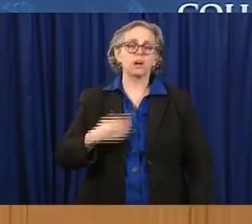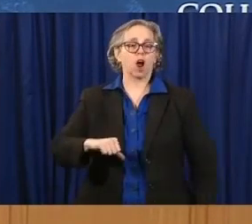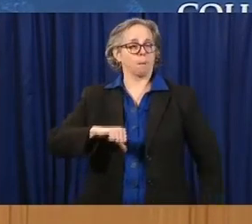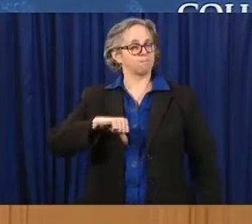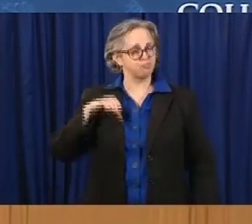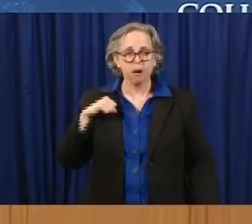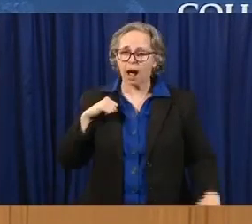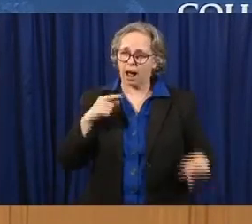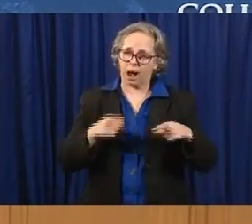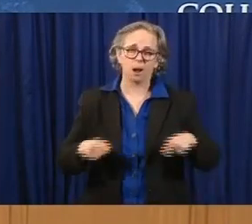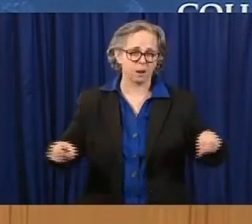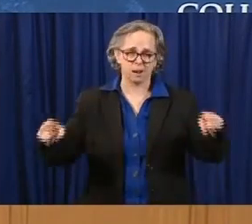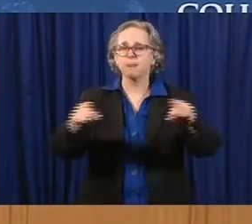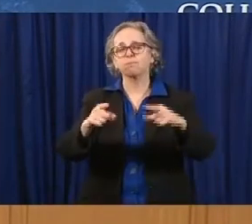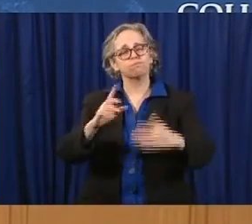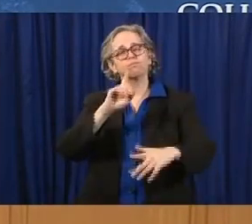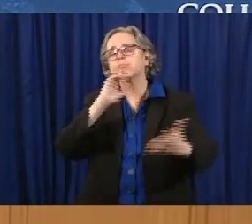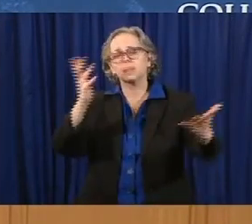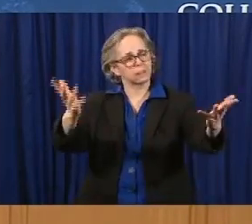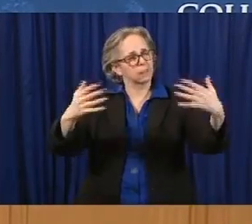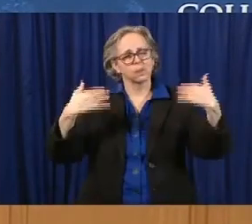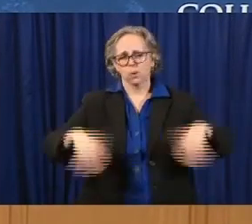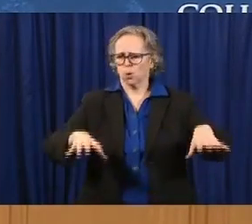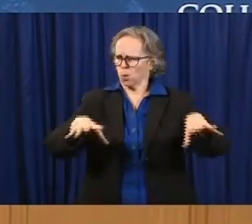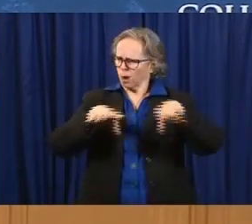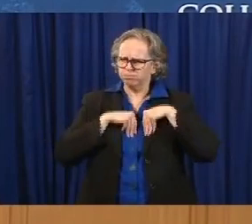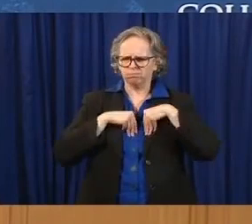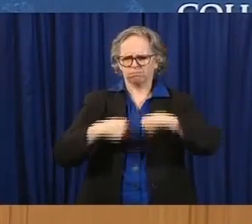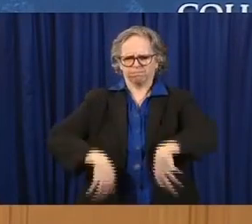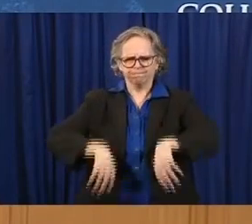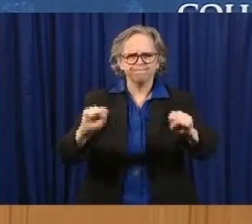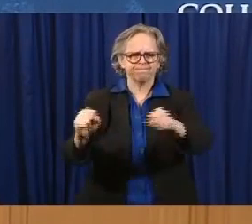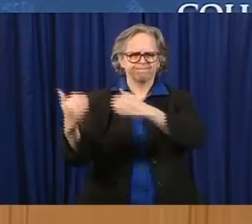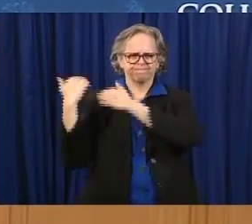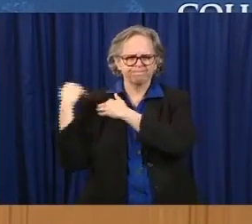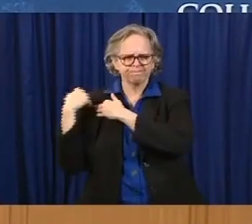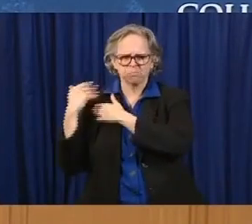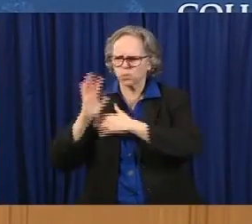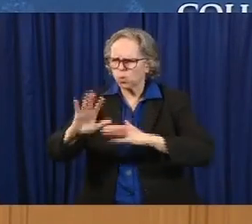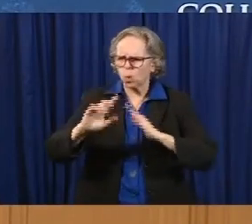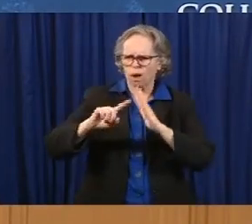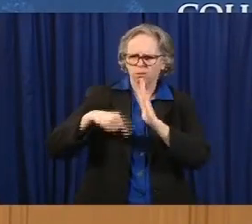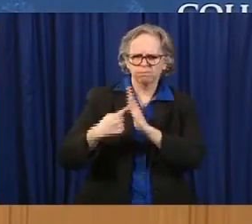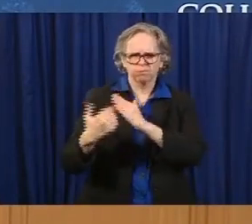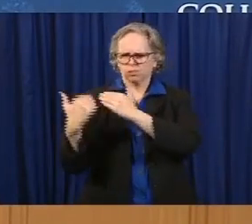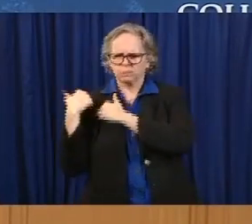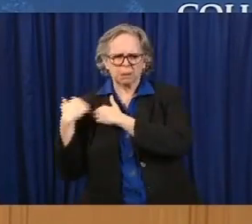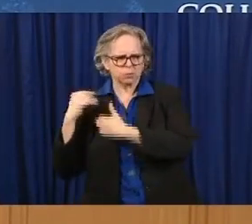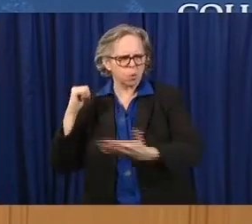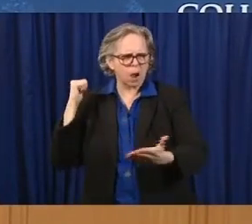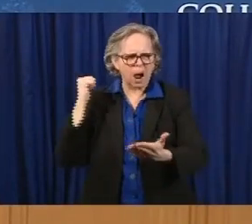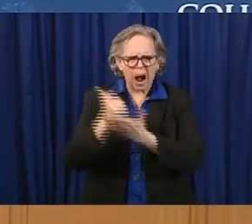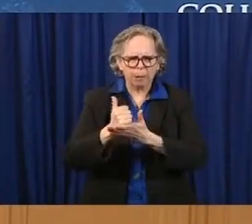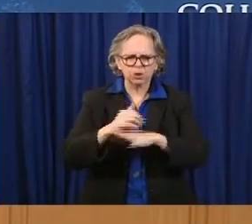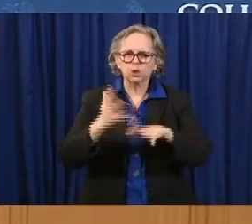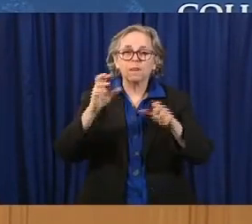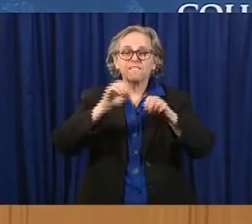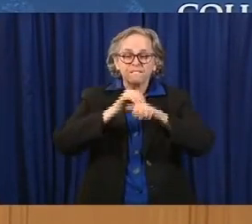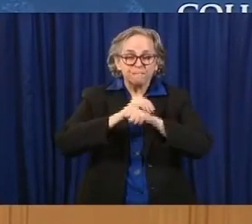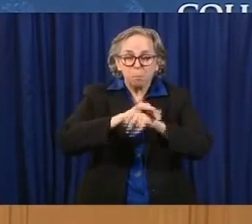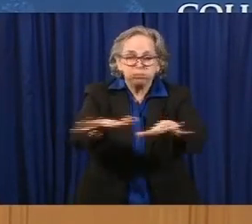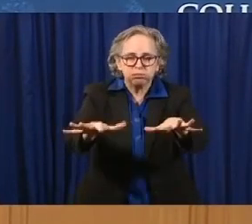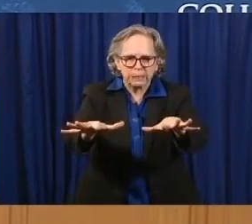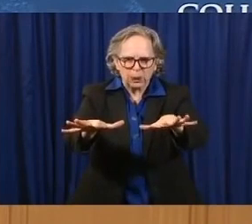have really taken to heart their personal role and responsibility in helping us slow the spread